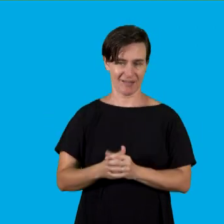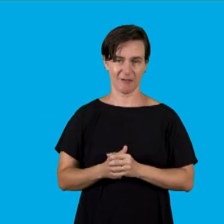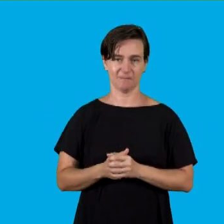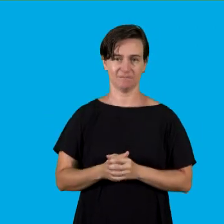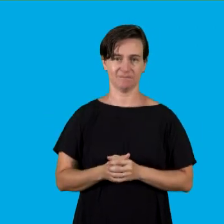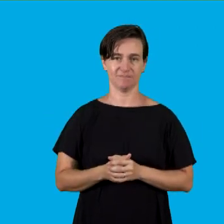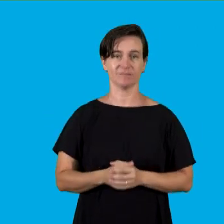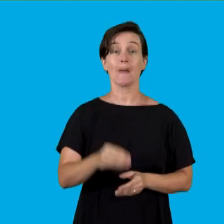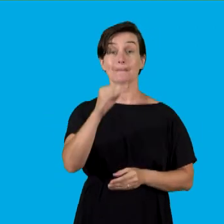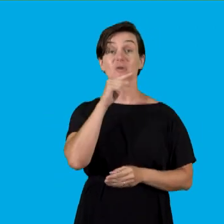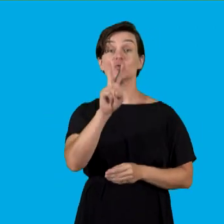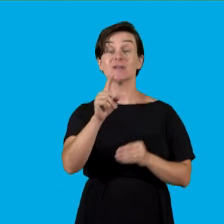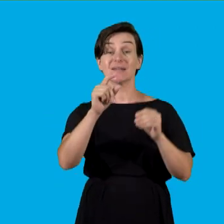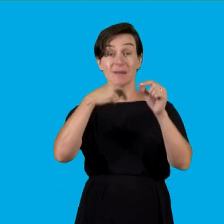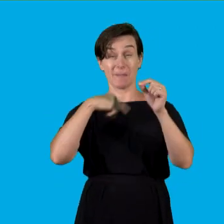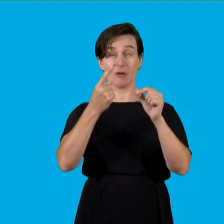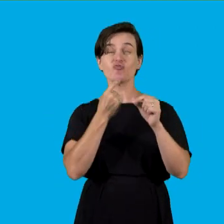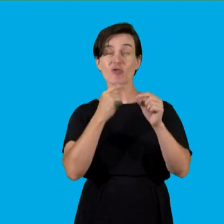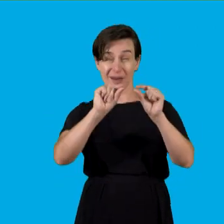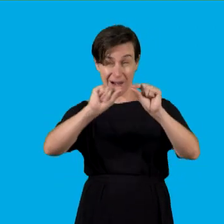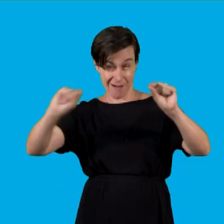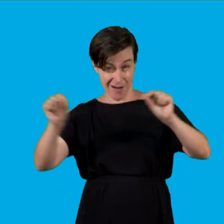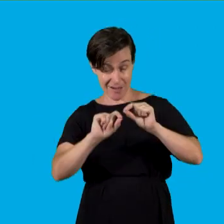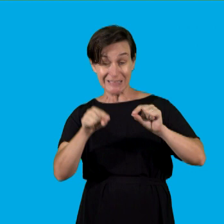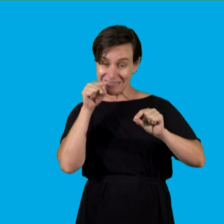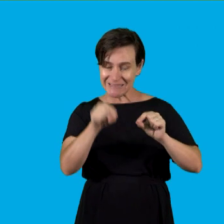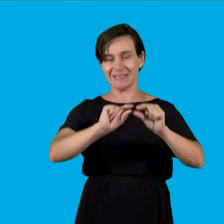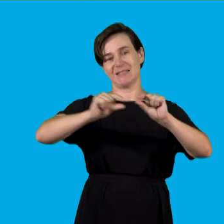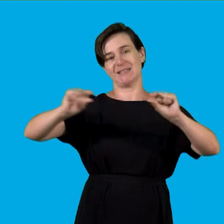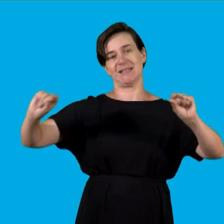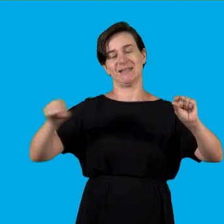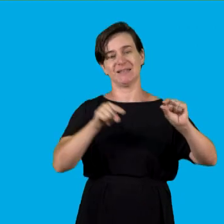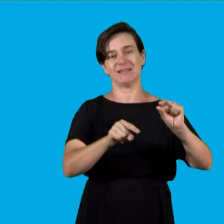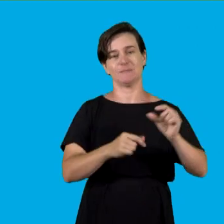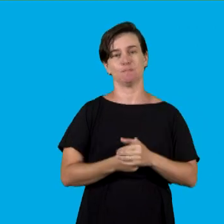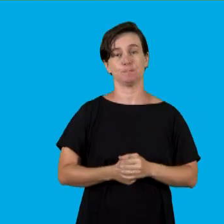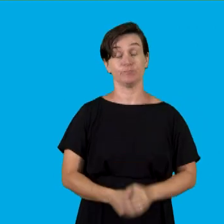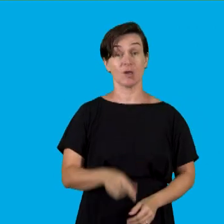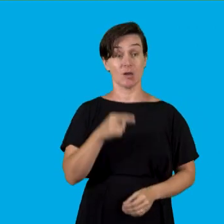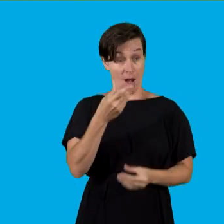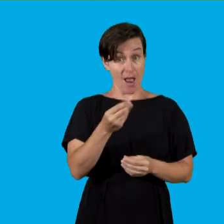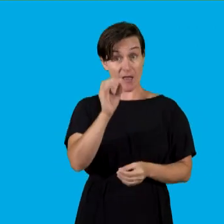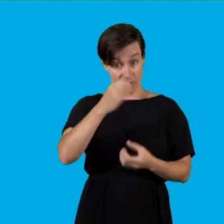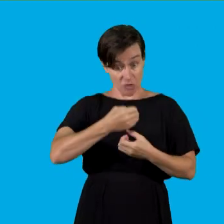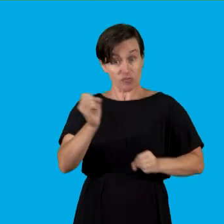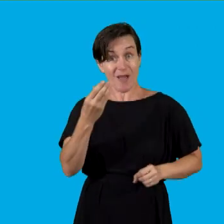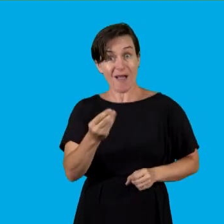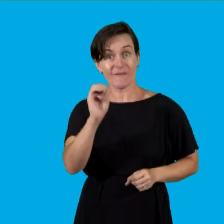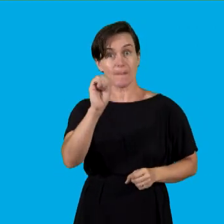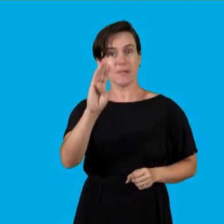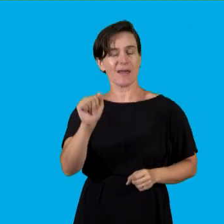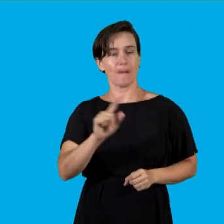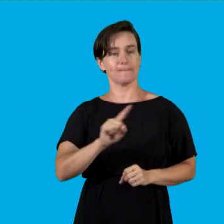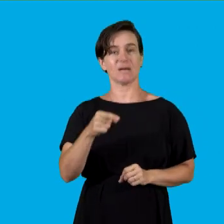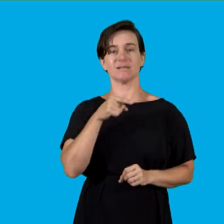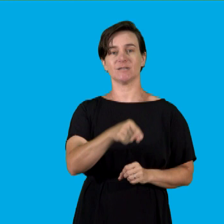So obviously this sentence alone, it tells us that she has an MBA degree, but she's